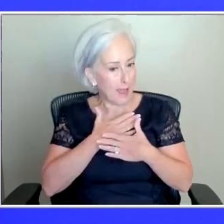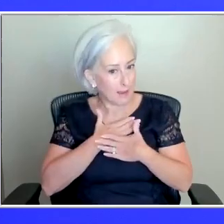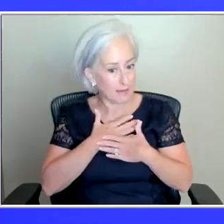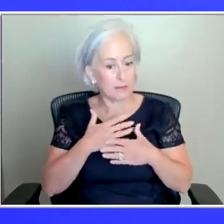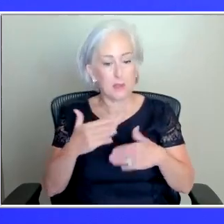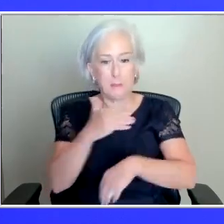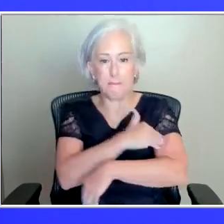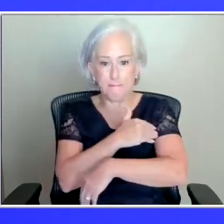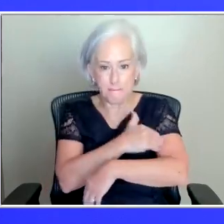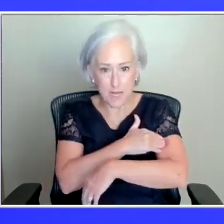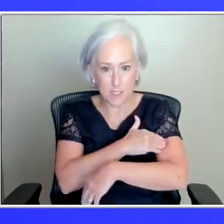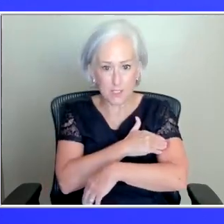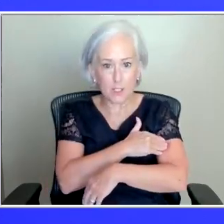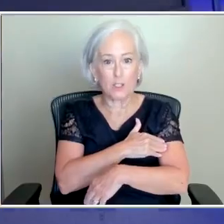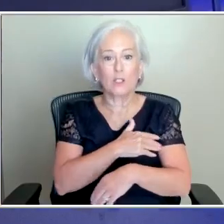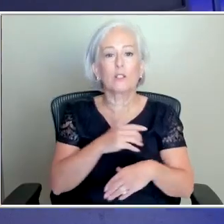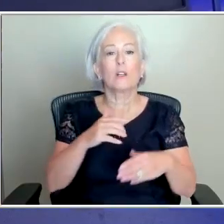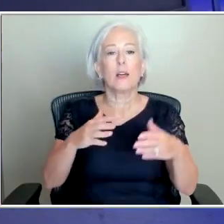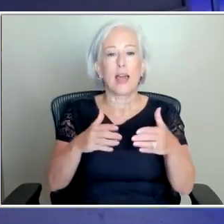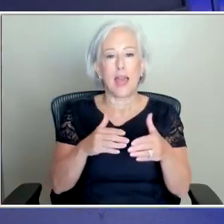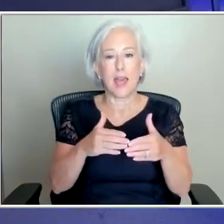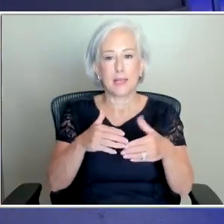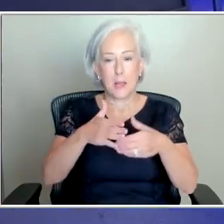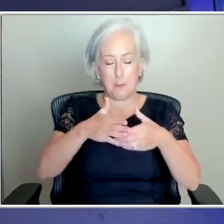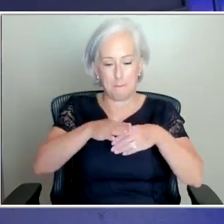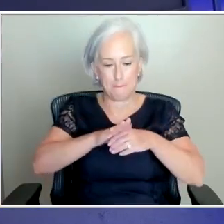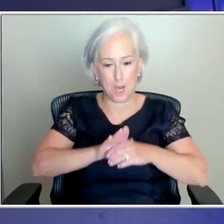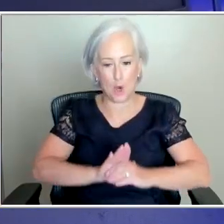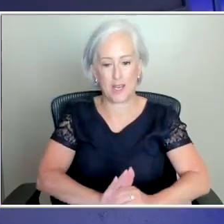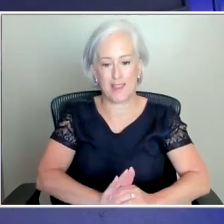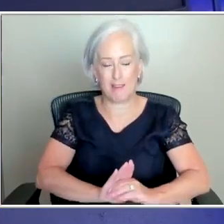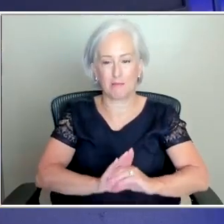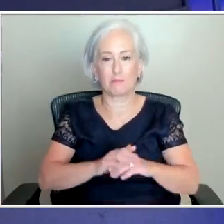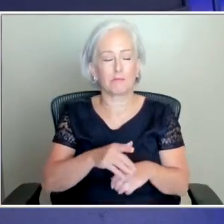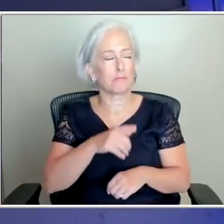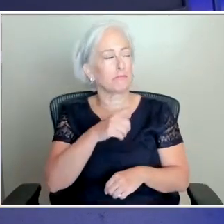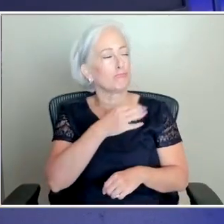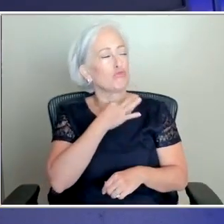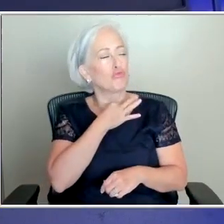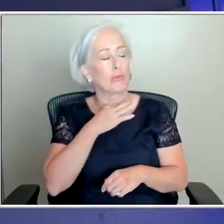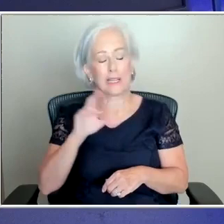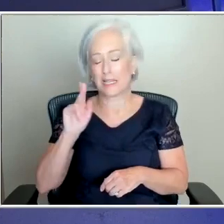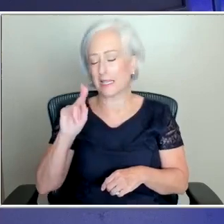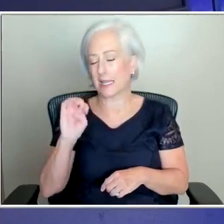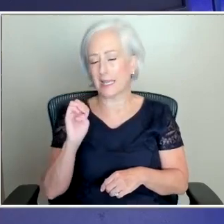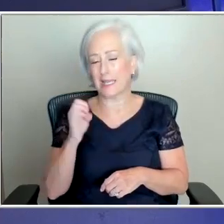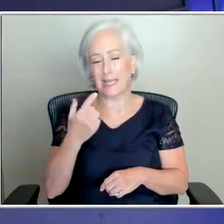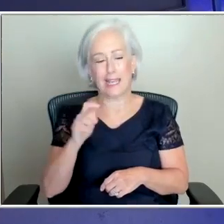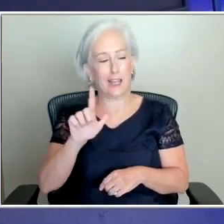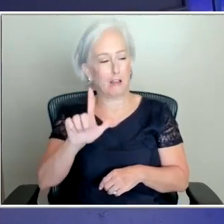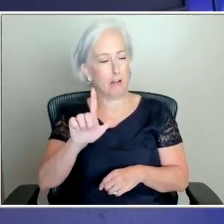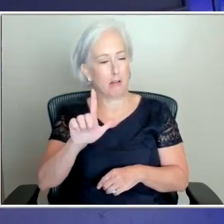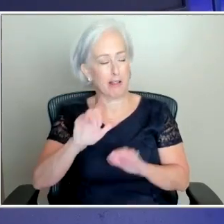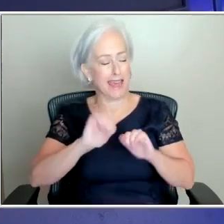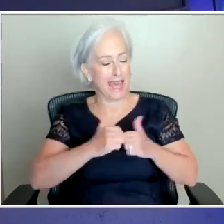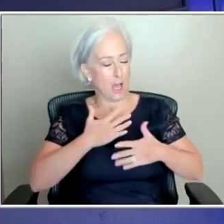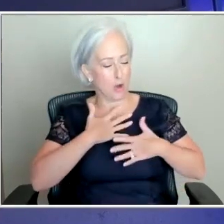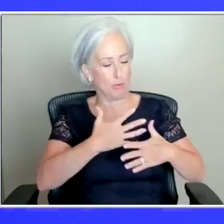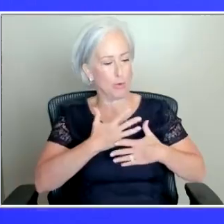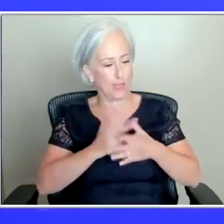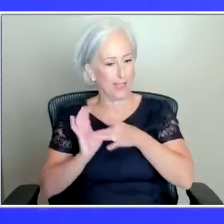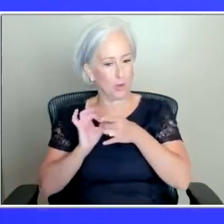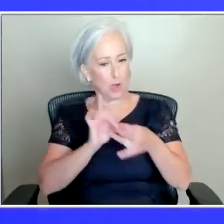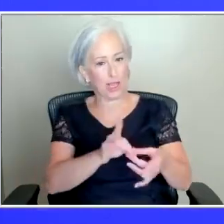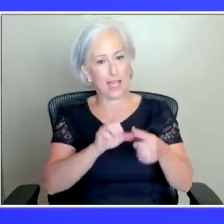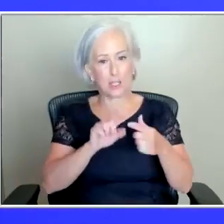a reverse Kegel. Okay, and I want to ask you more about the Kegel. How does breathing play a part in all of this? So your